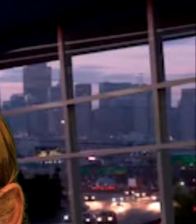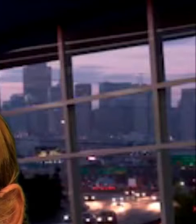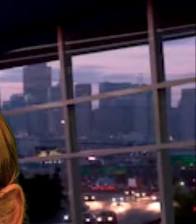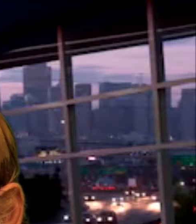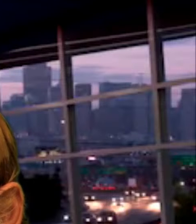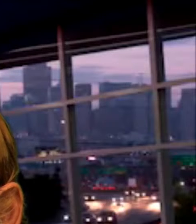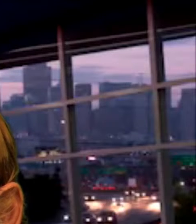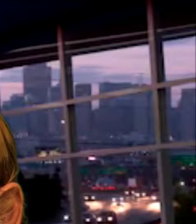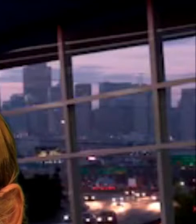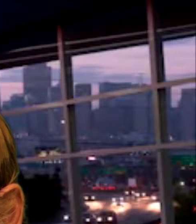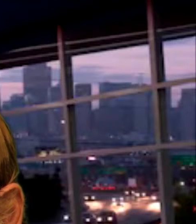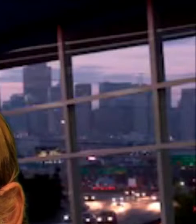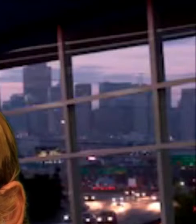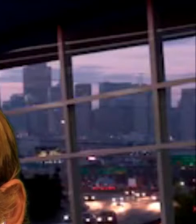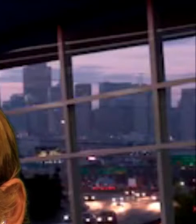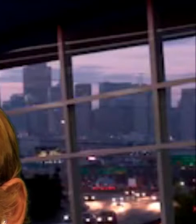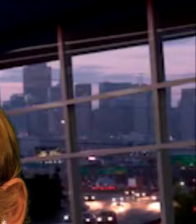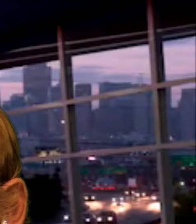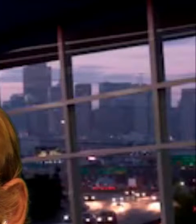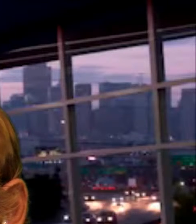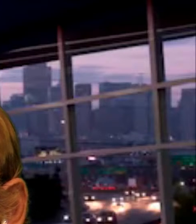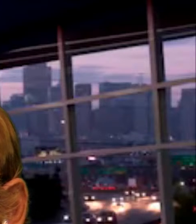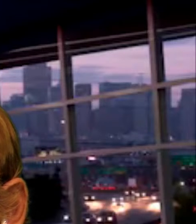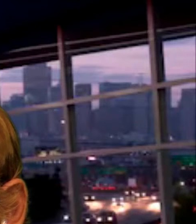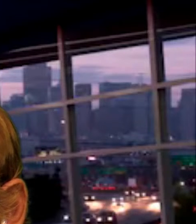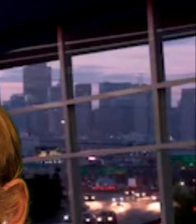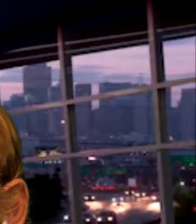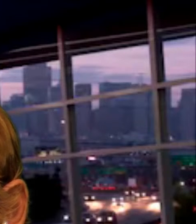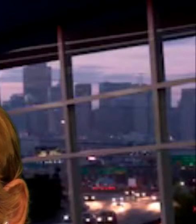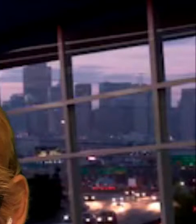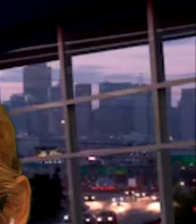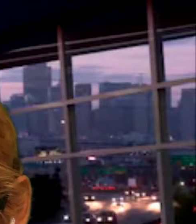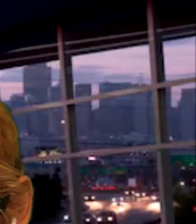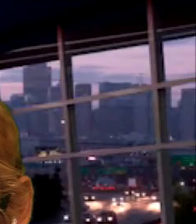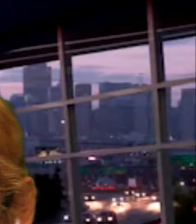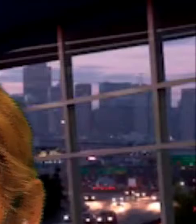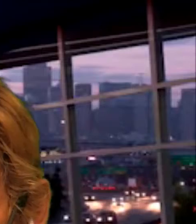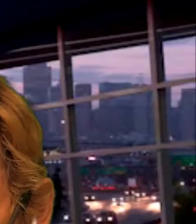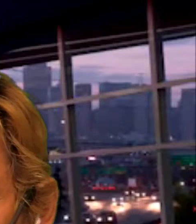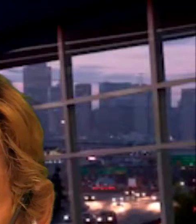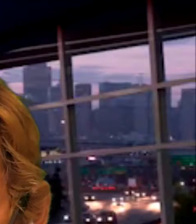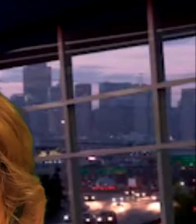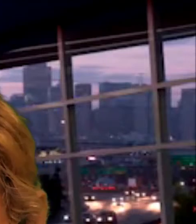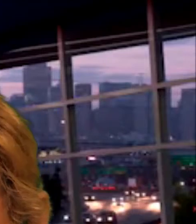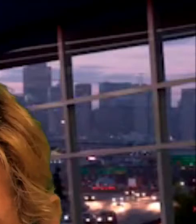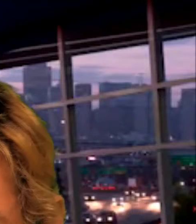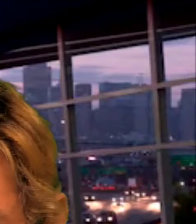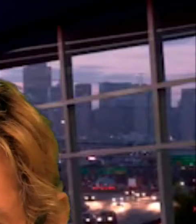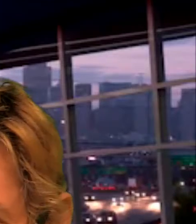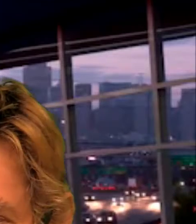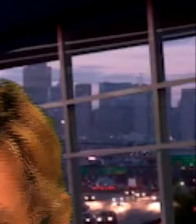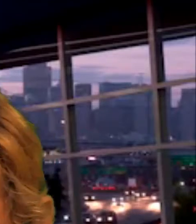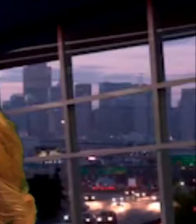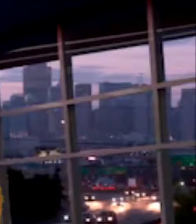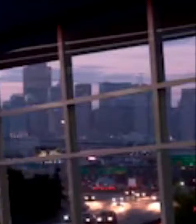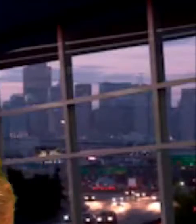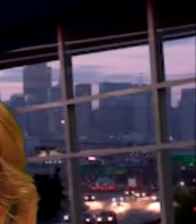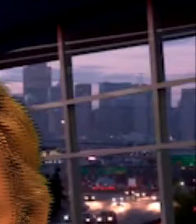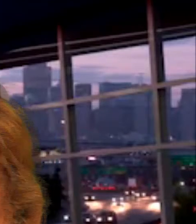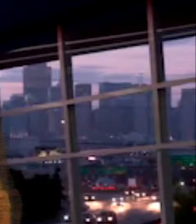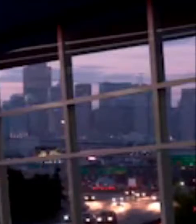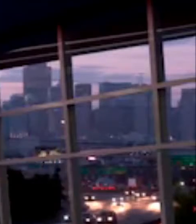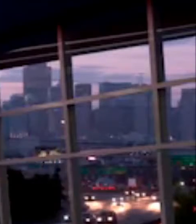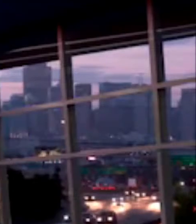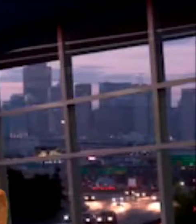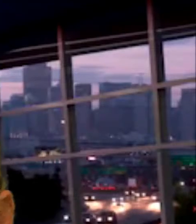real stats on that. How many people have died per day, or what is the total deaths? The question should